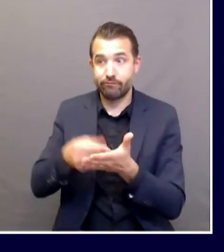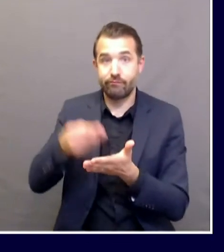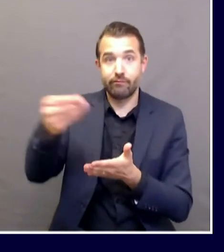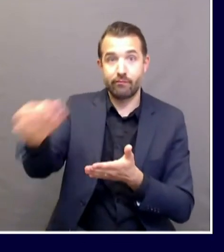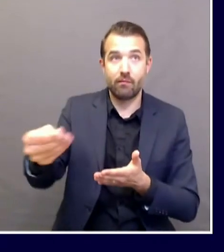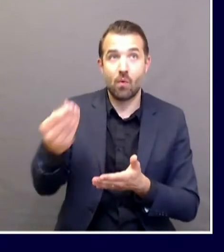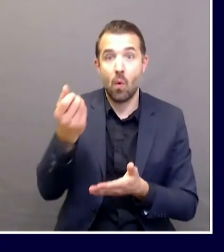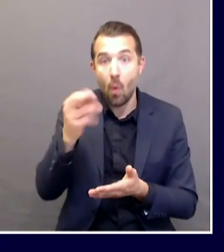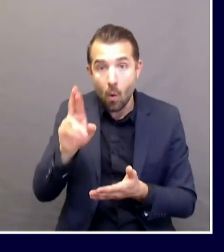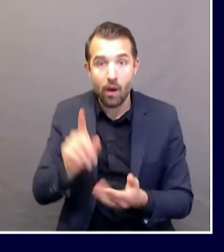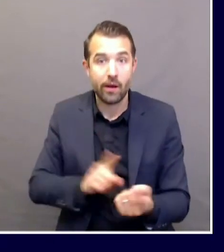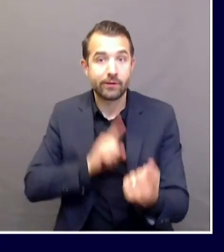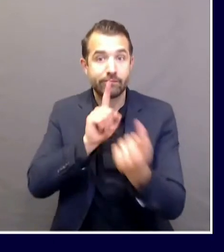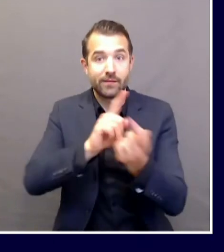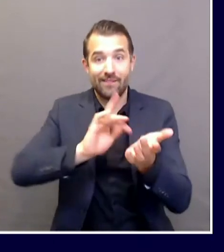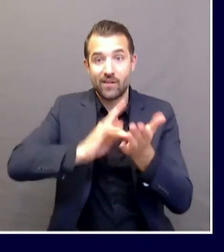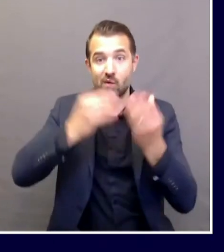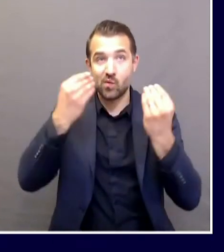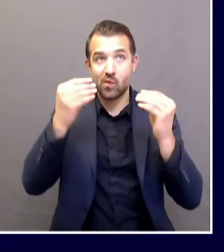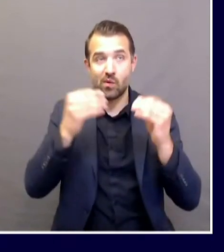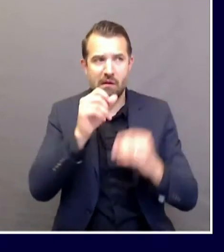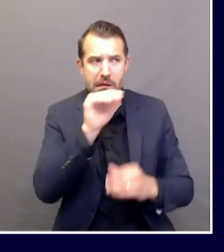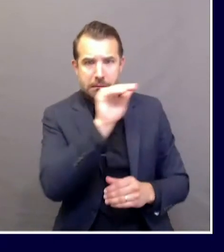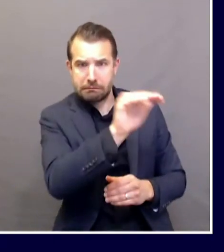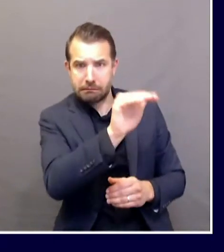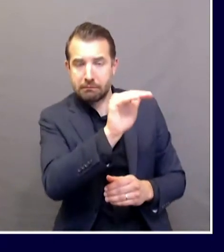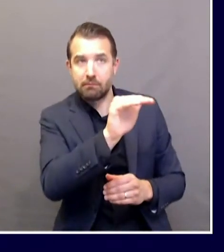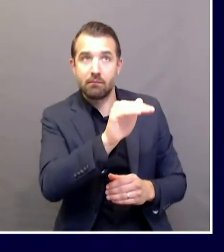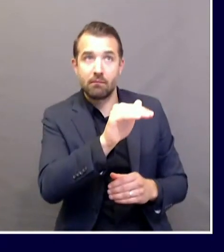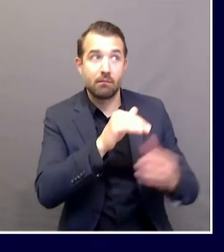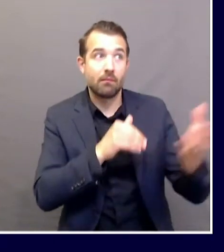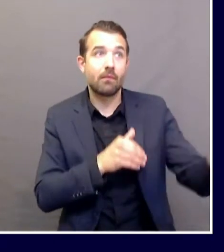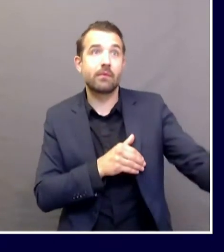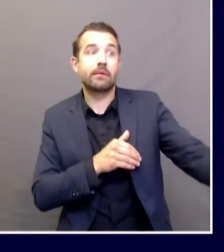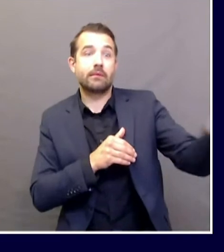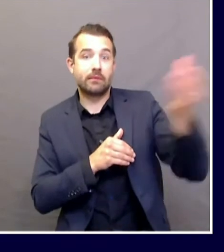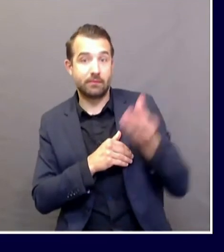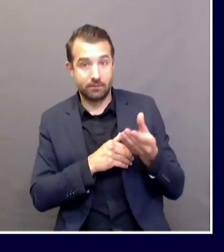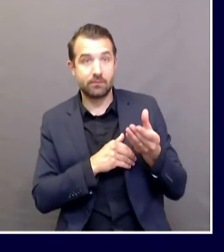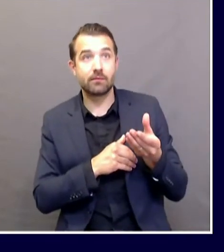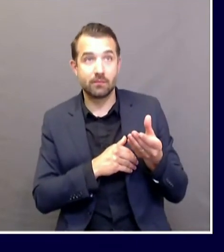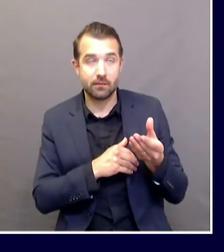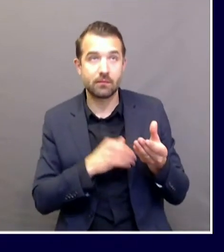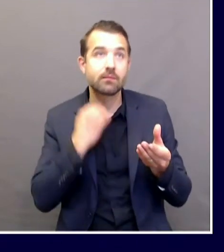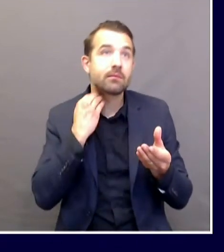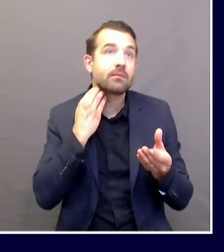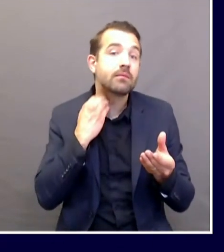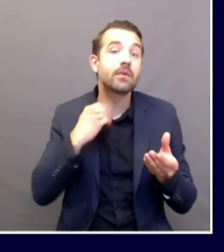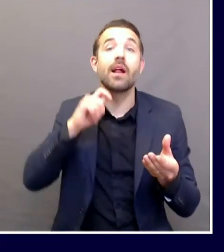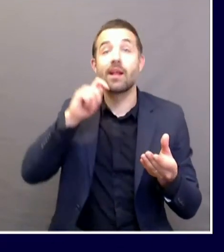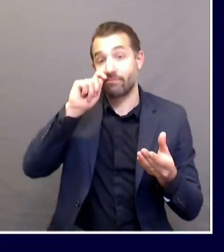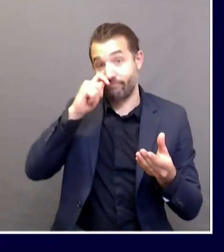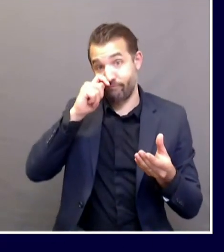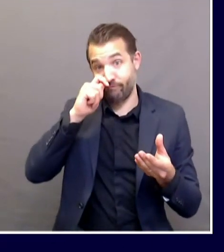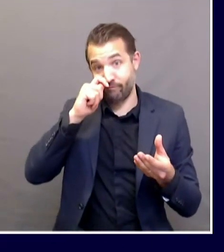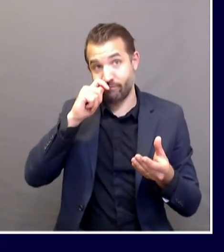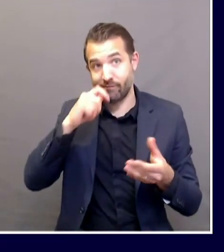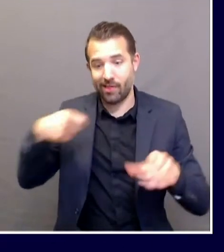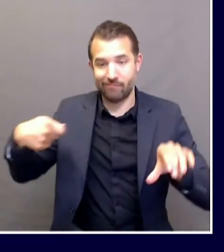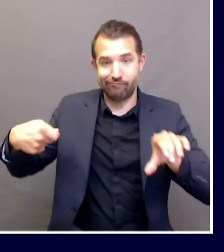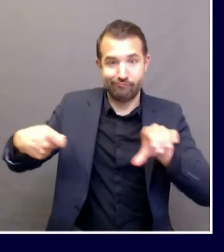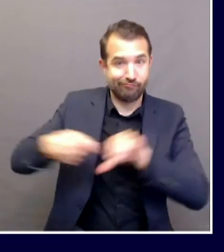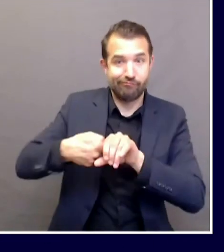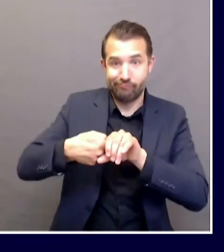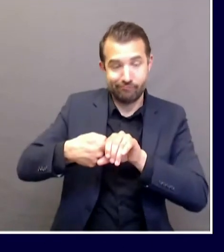and straightforward to use. You swab the swab in your nose and you stick it in a cartridge, and then about 13 to 15 minutes later, you've got your